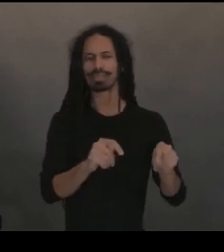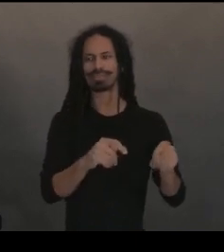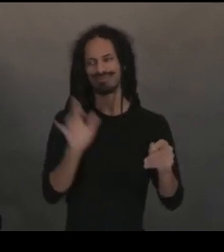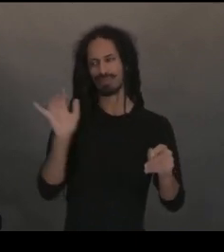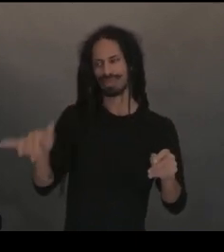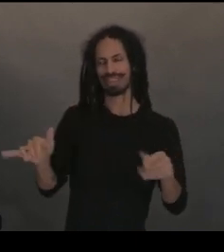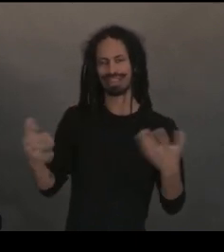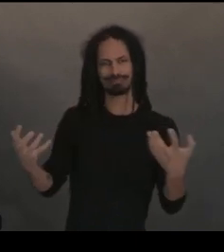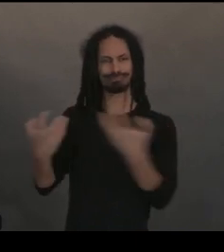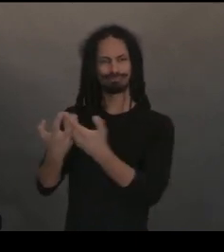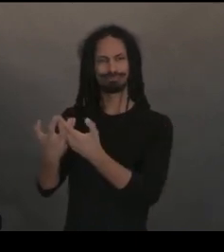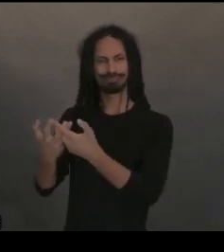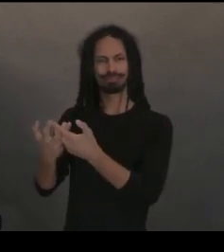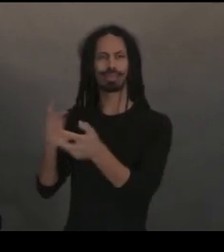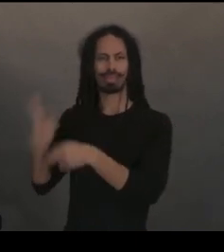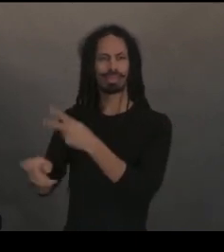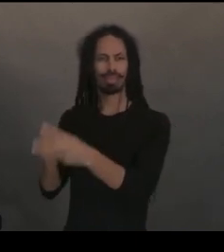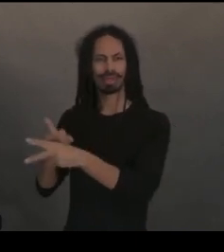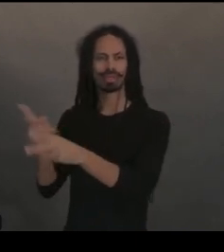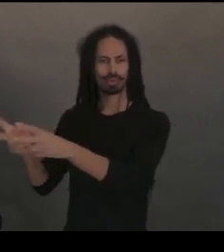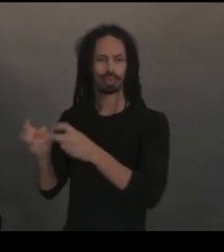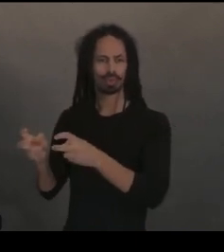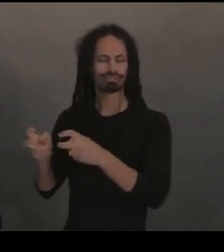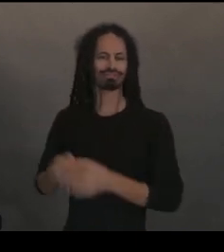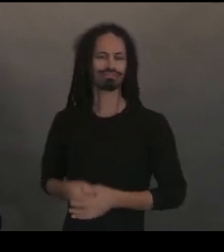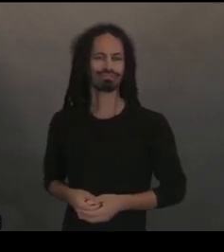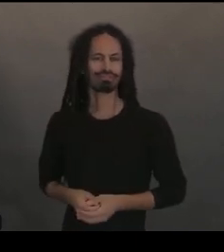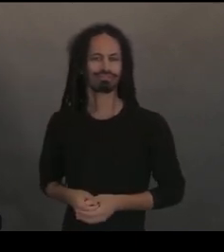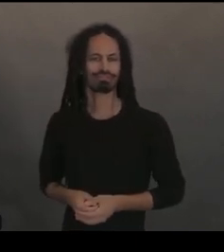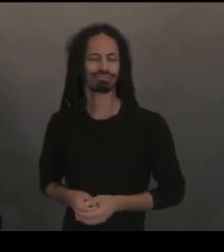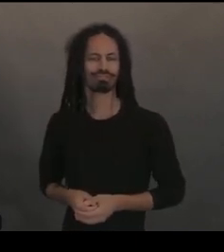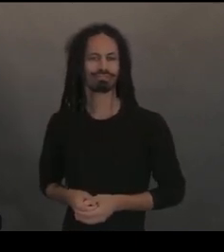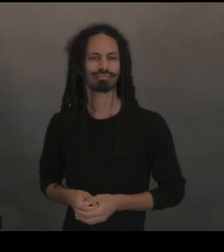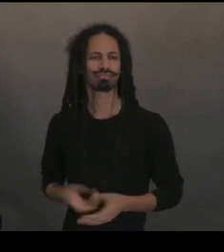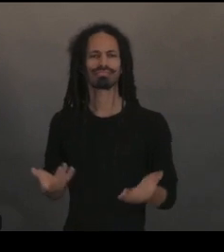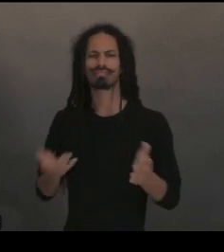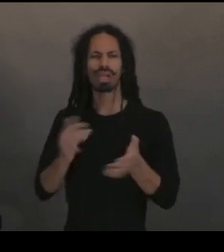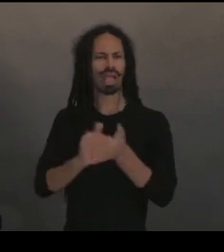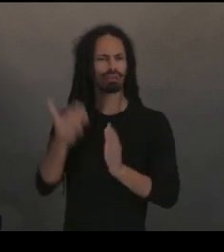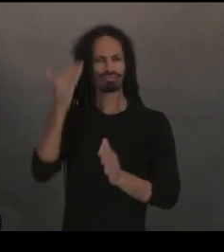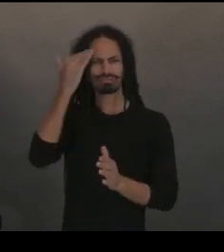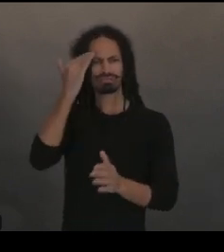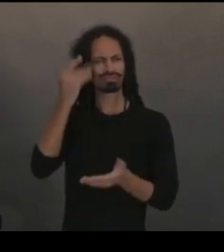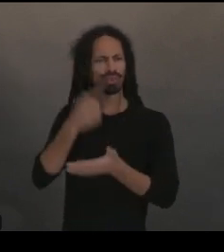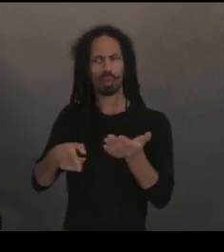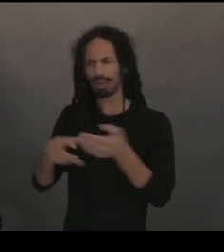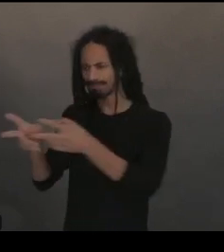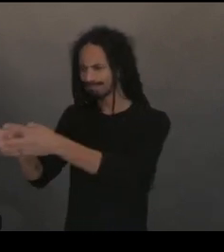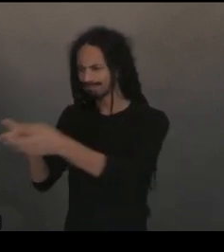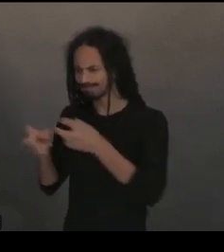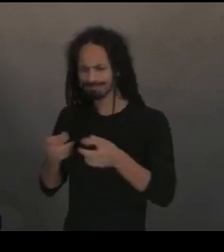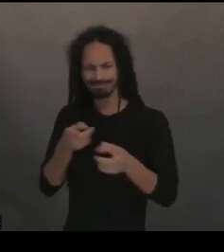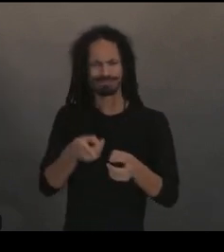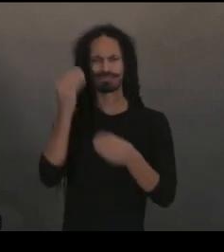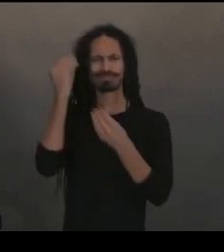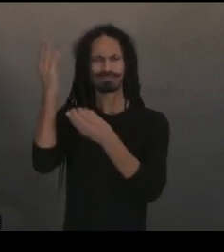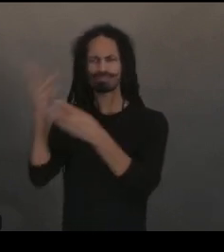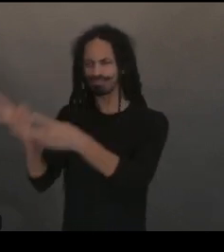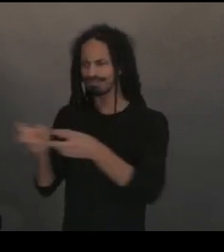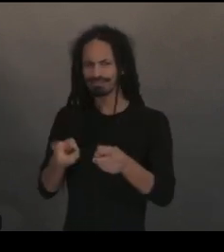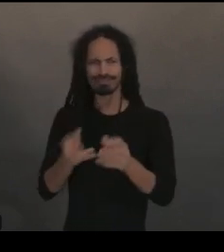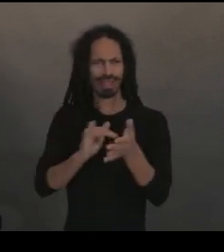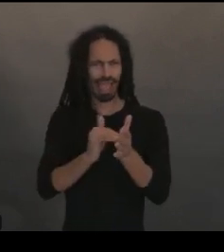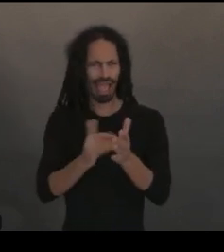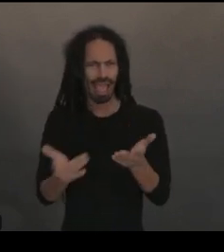source. So how do you know what information to include for reference? And how do you know how to format